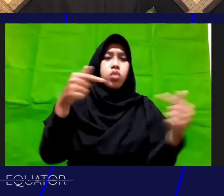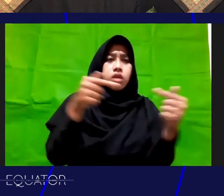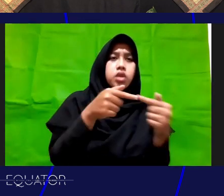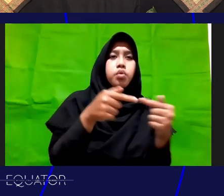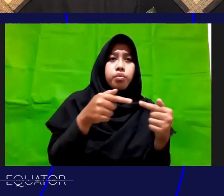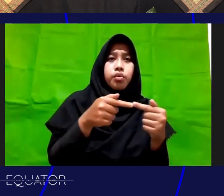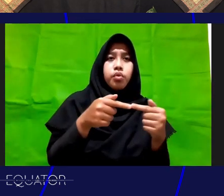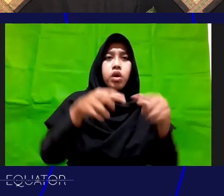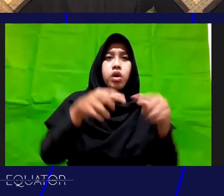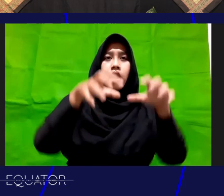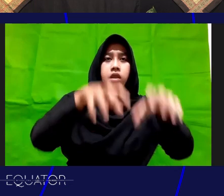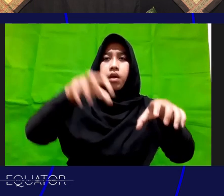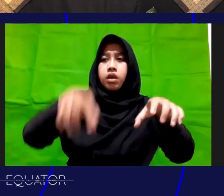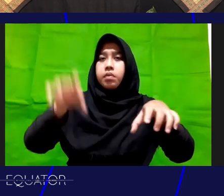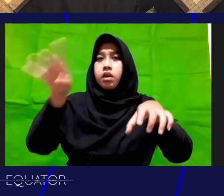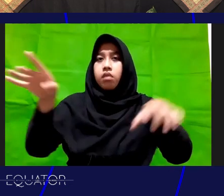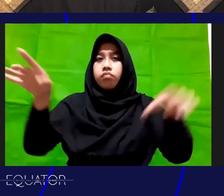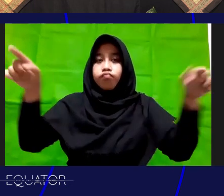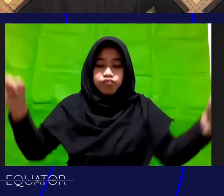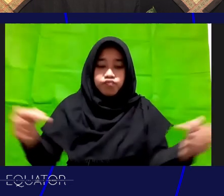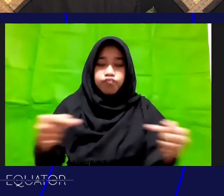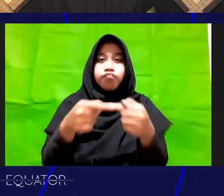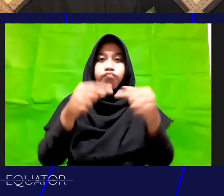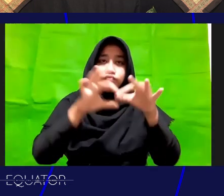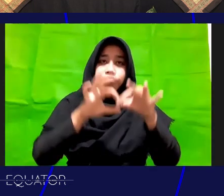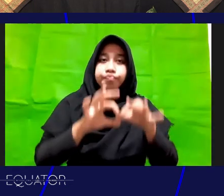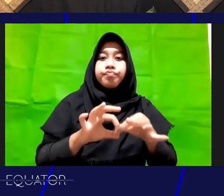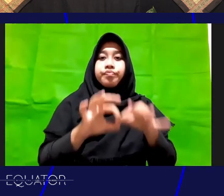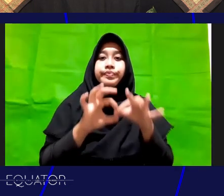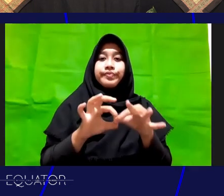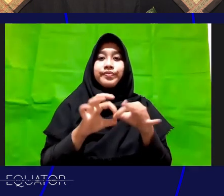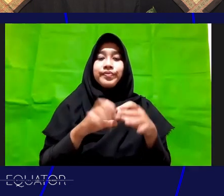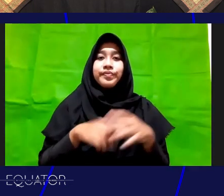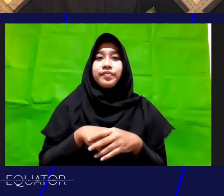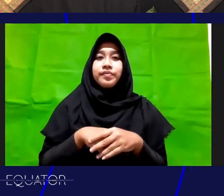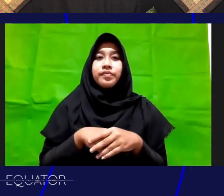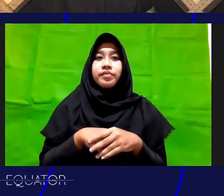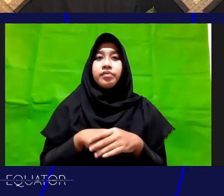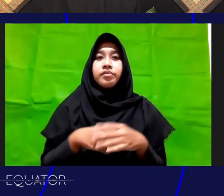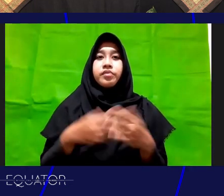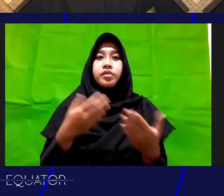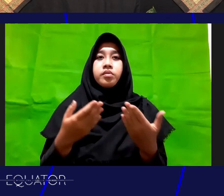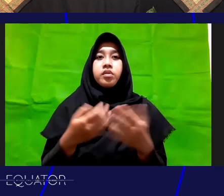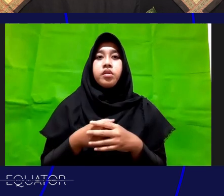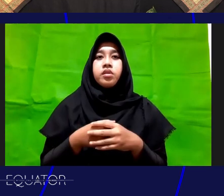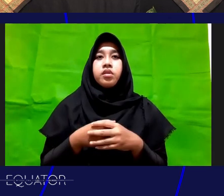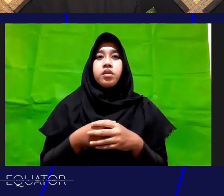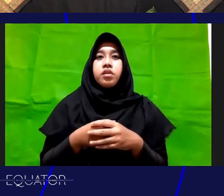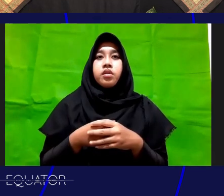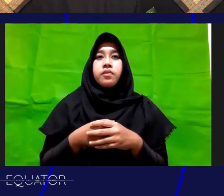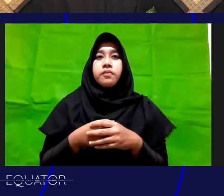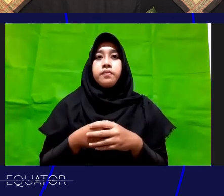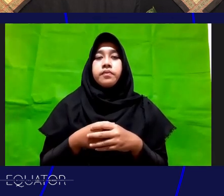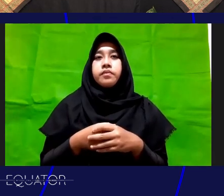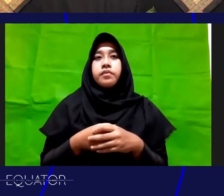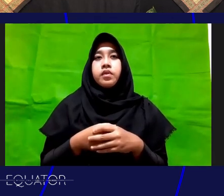is how in the 1960s, the CIA, through the United States, they invaded countries in the Global South, and how